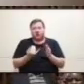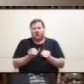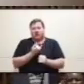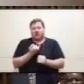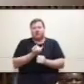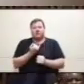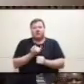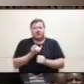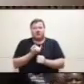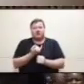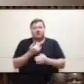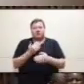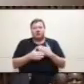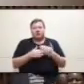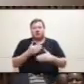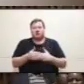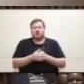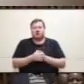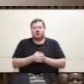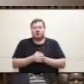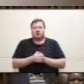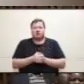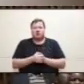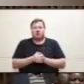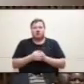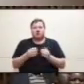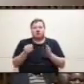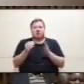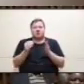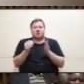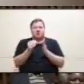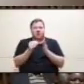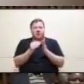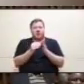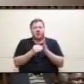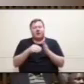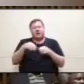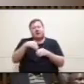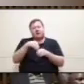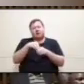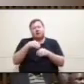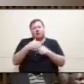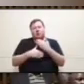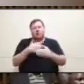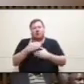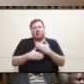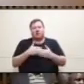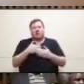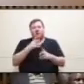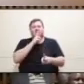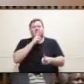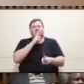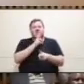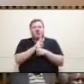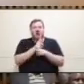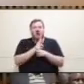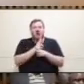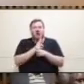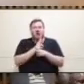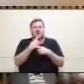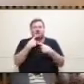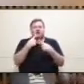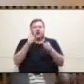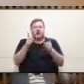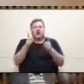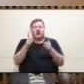verification procedures, wherein we intend to implement new internal processes for verifying declared interest